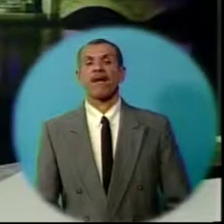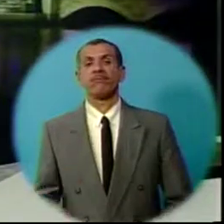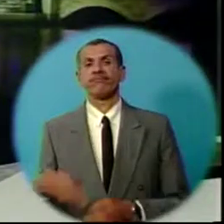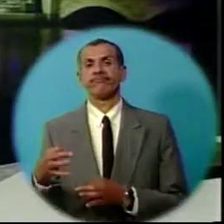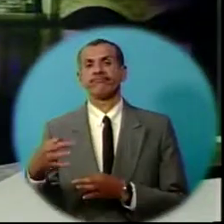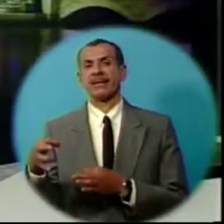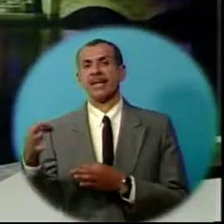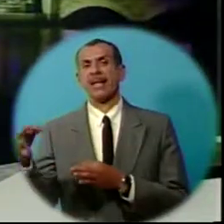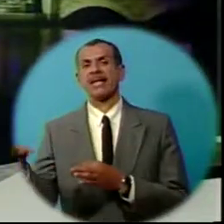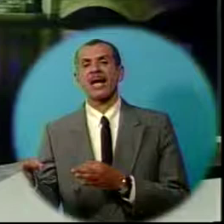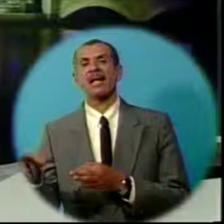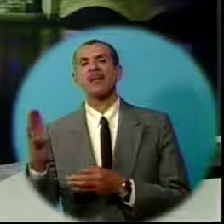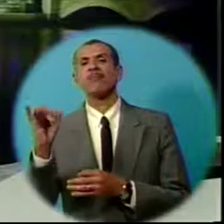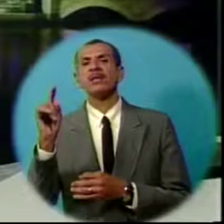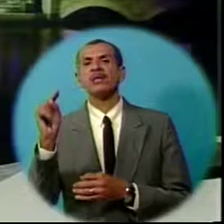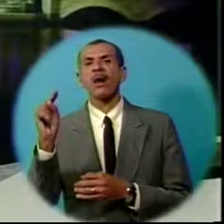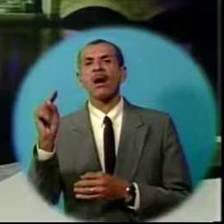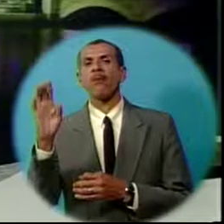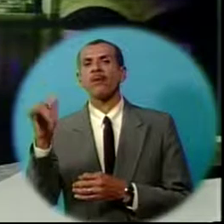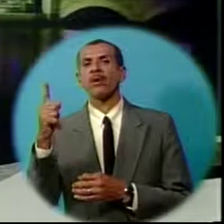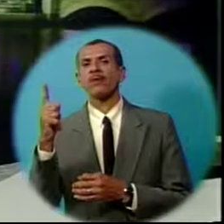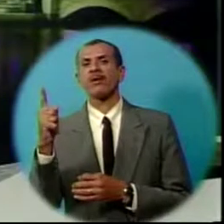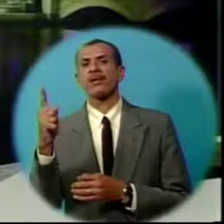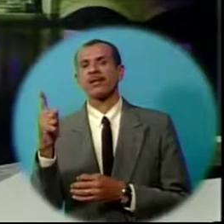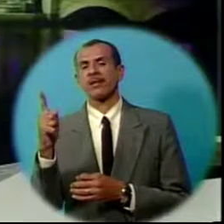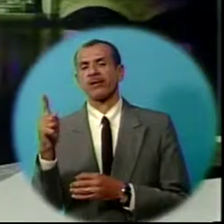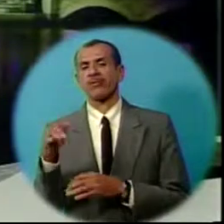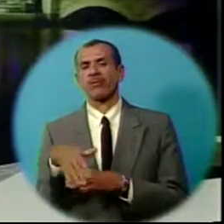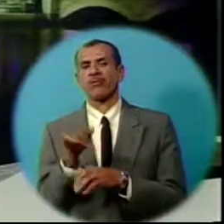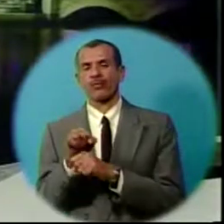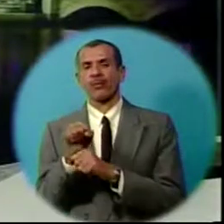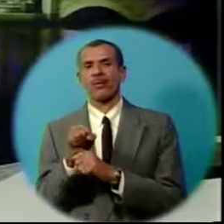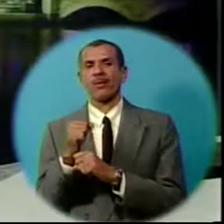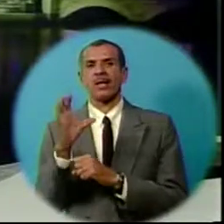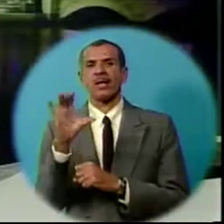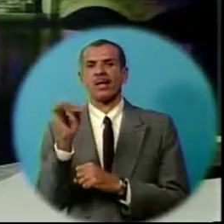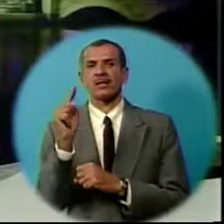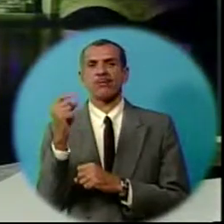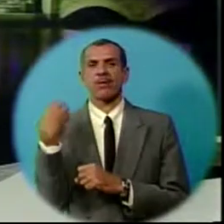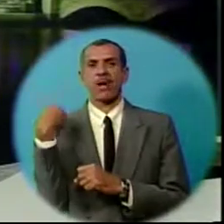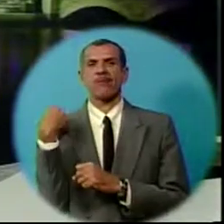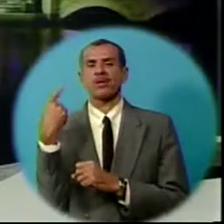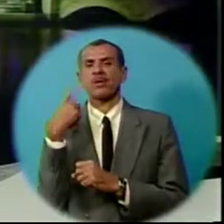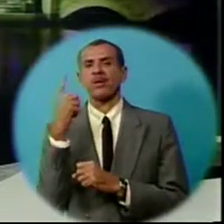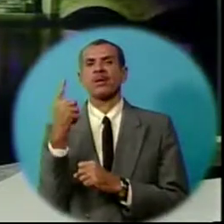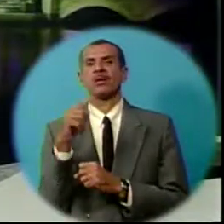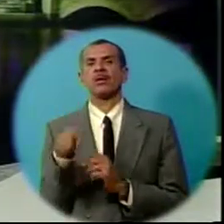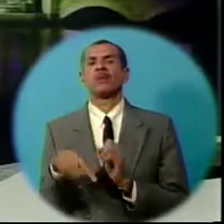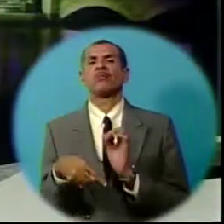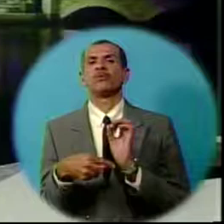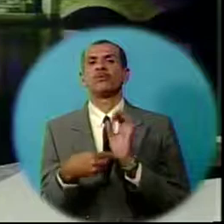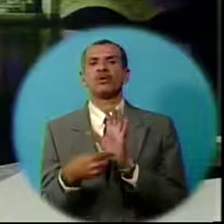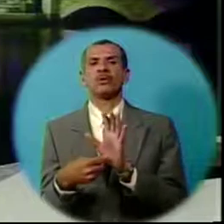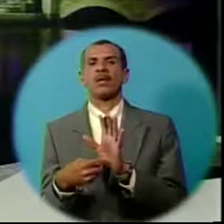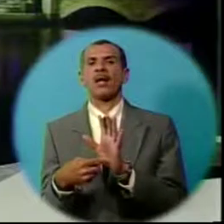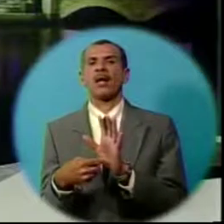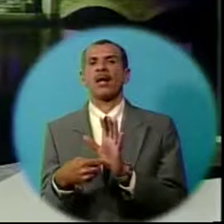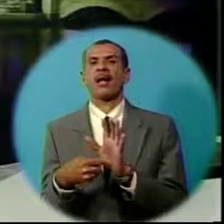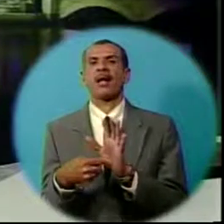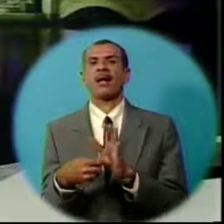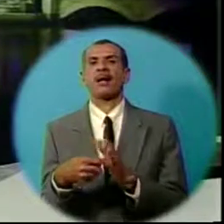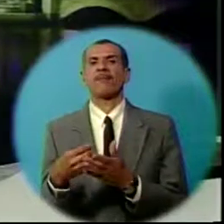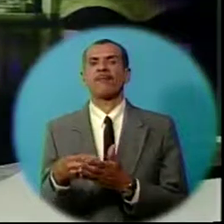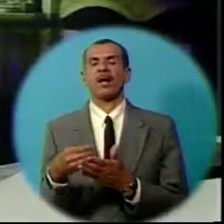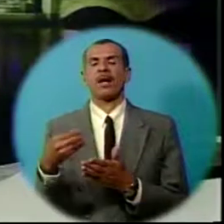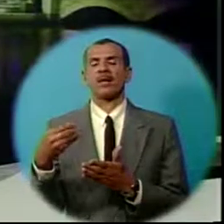Delays at the Bridgetown port resulting from a go-slow by customs officers will eventually hit consumers in their pockets.